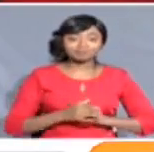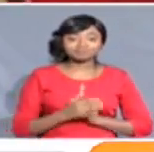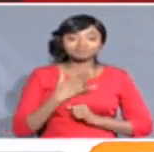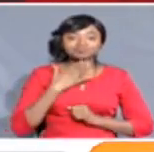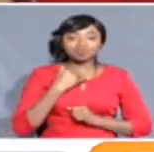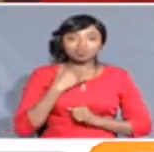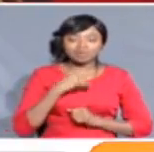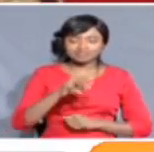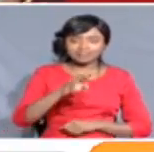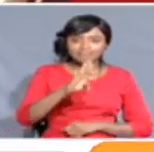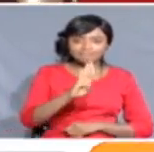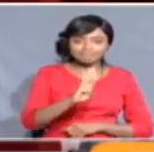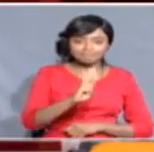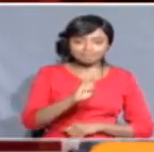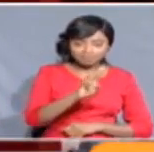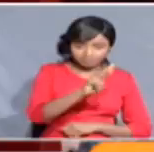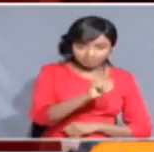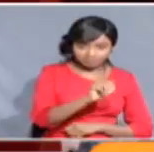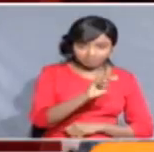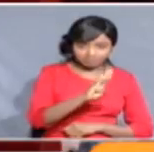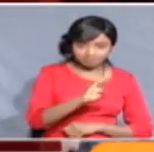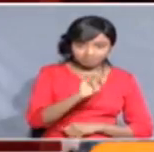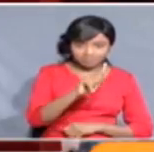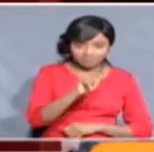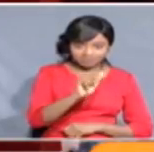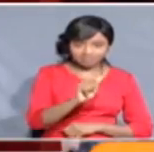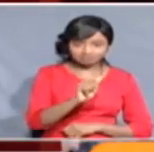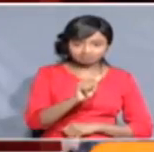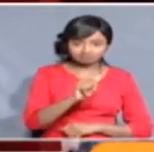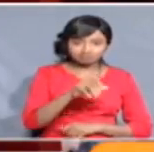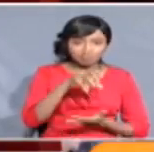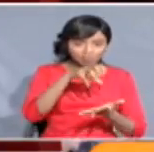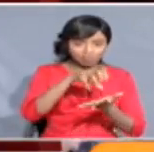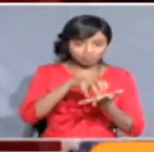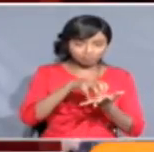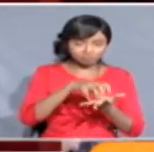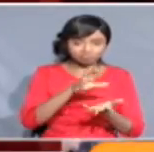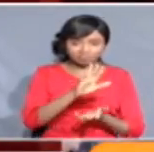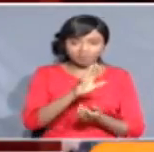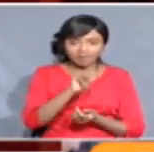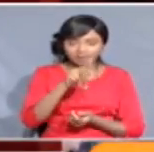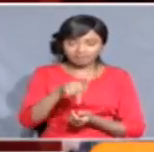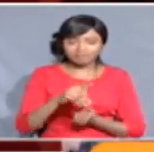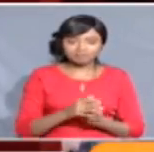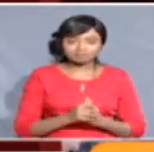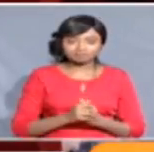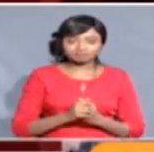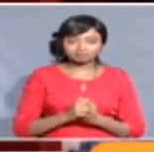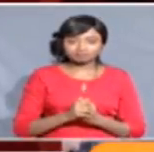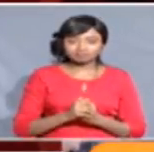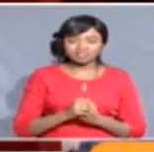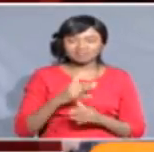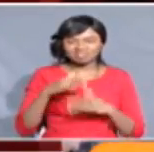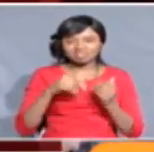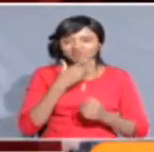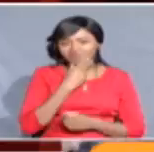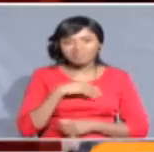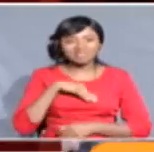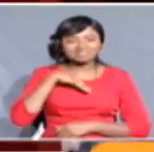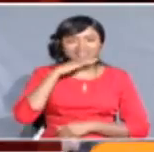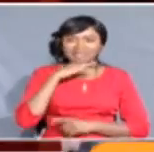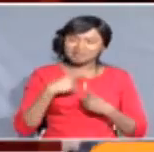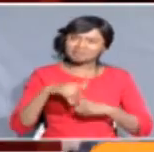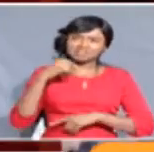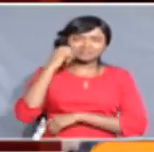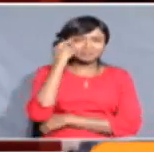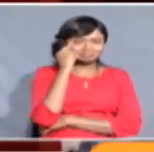Mbita parliamentary seat when he died in a boating accident. So after that, I thought maybe I want to be the MP for